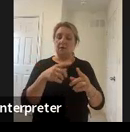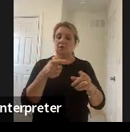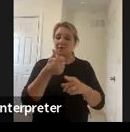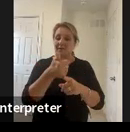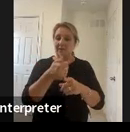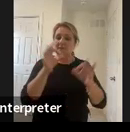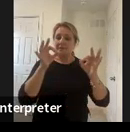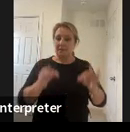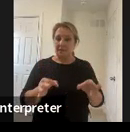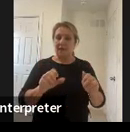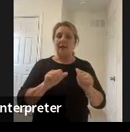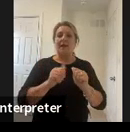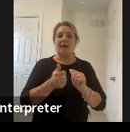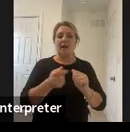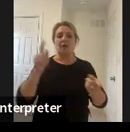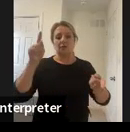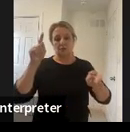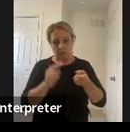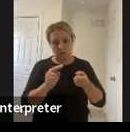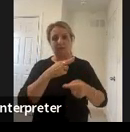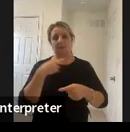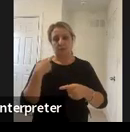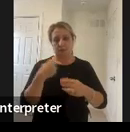take to reduce your risk of infection.